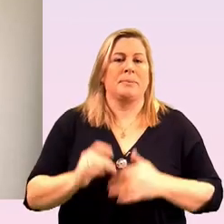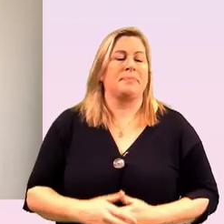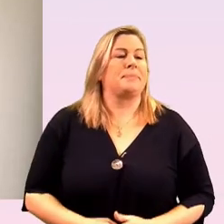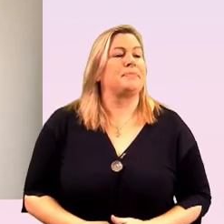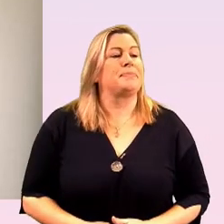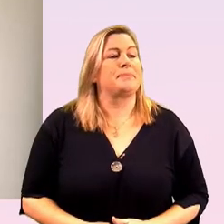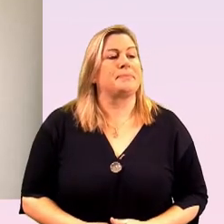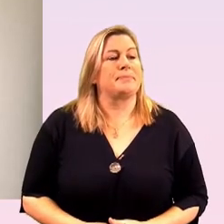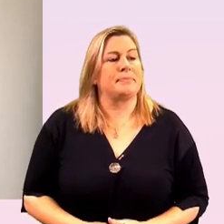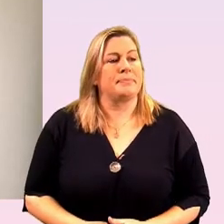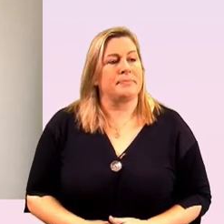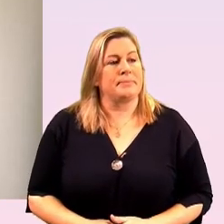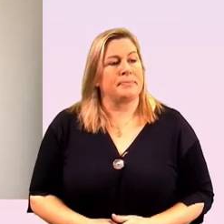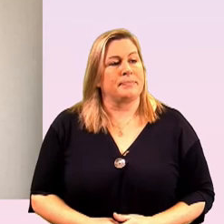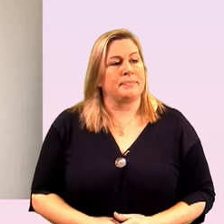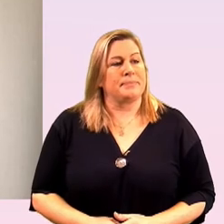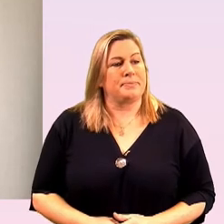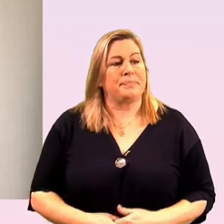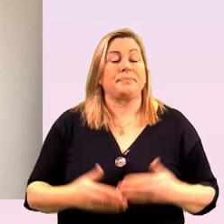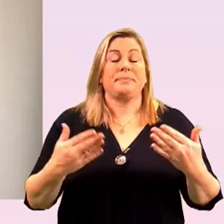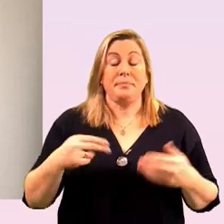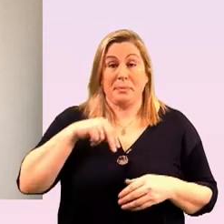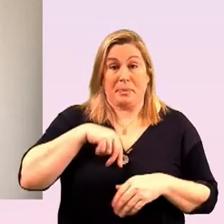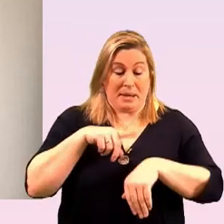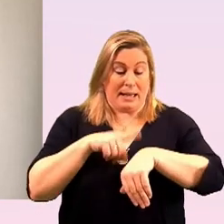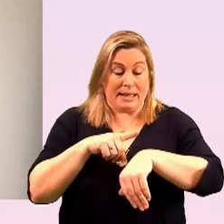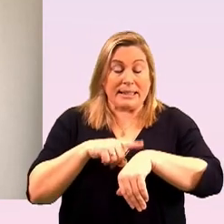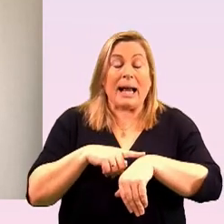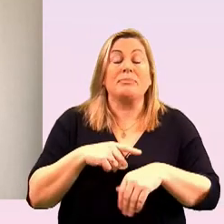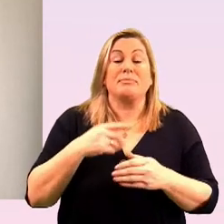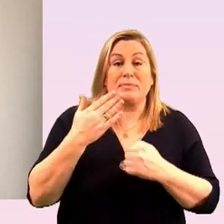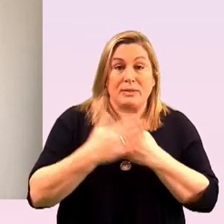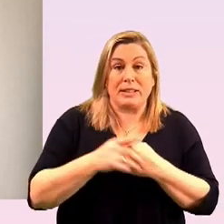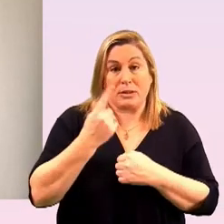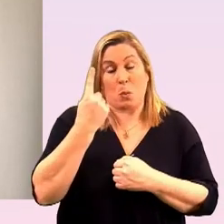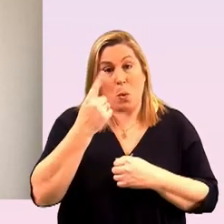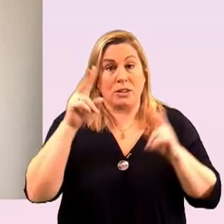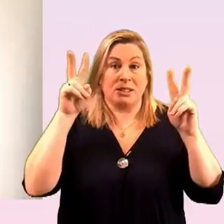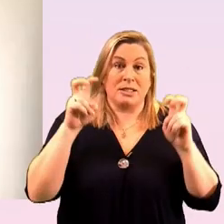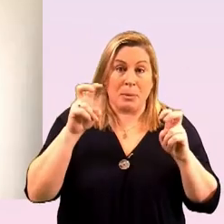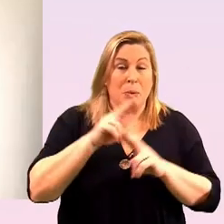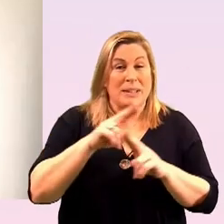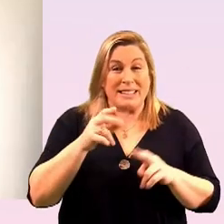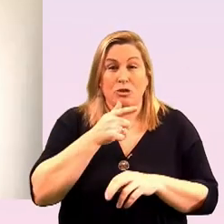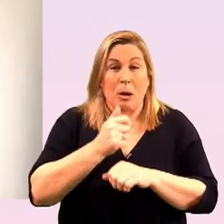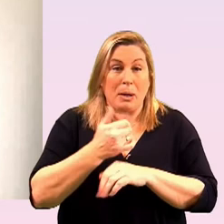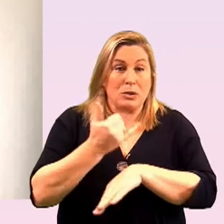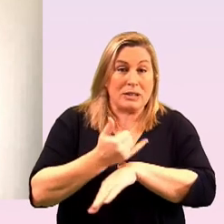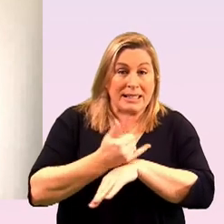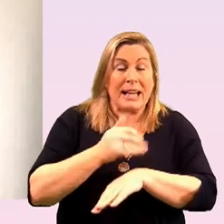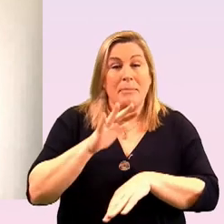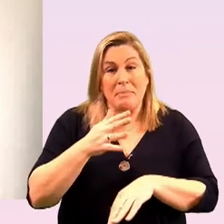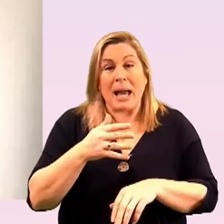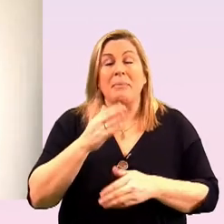Awesome. So I guess as we get closer to the end, there's the one topic we have not talked about, and this might give some people some